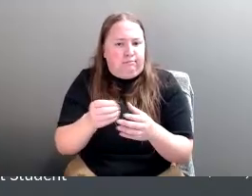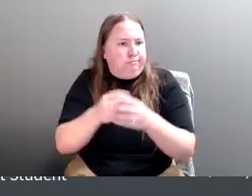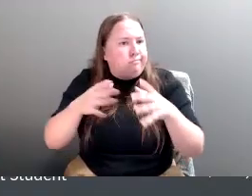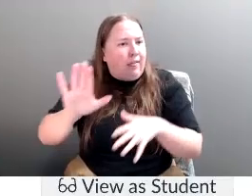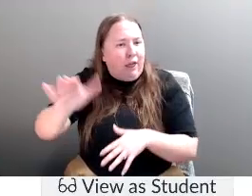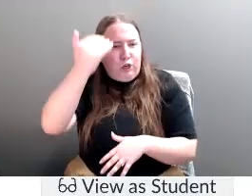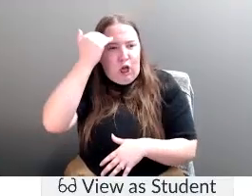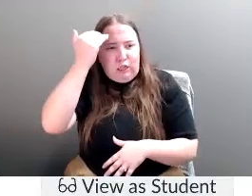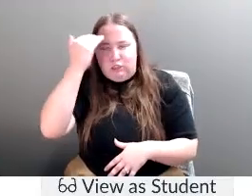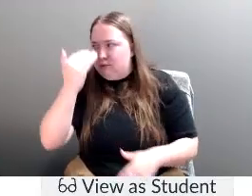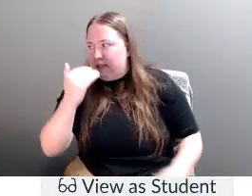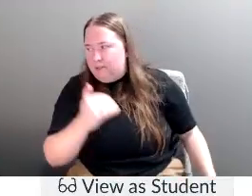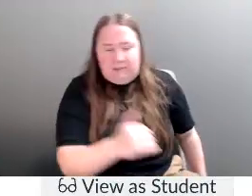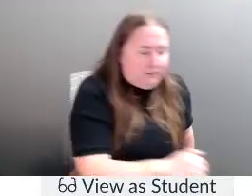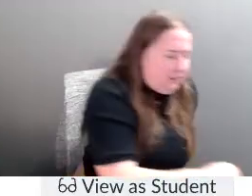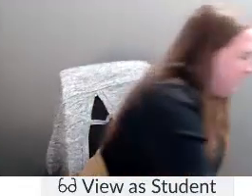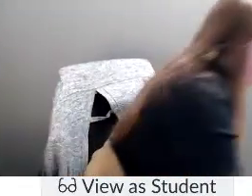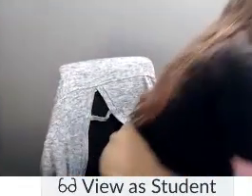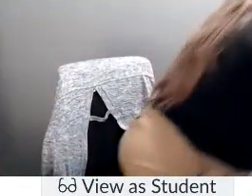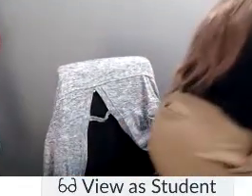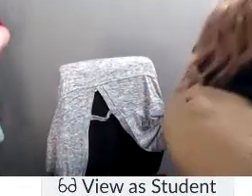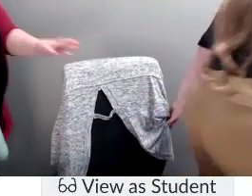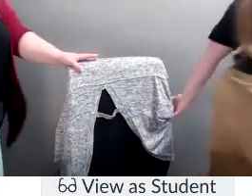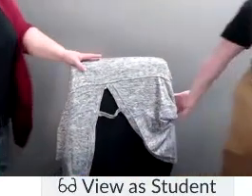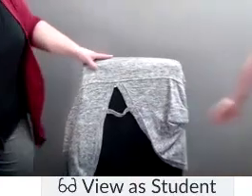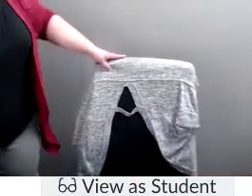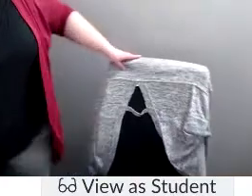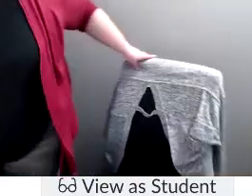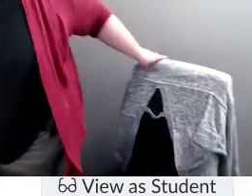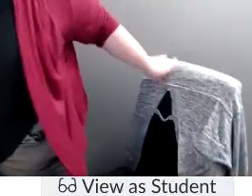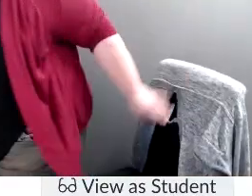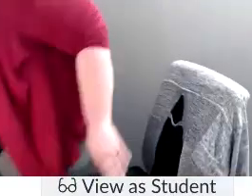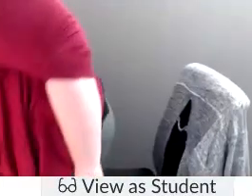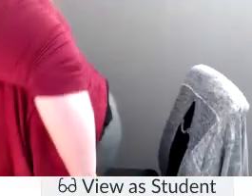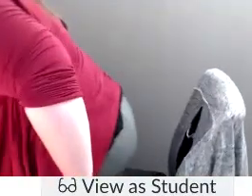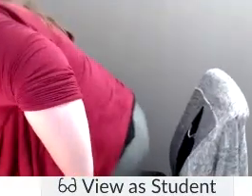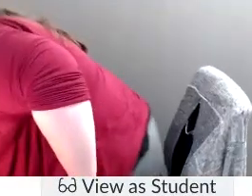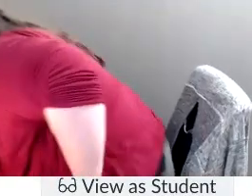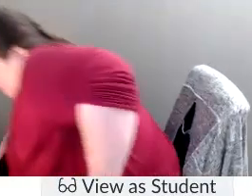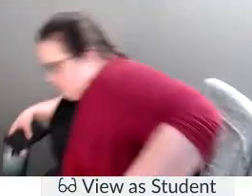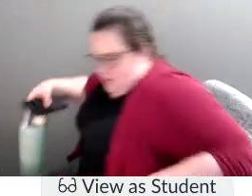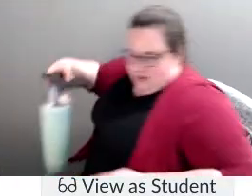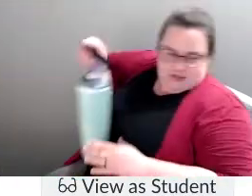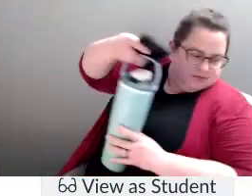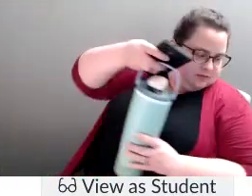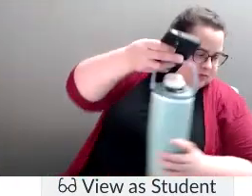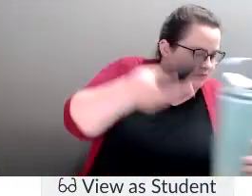Okay. So let me slow down and answer any questions that you have about this.